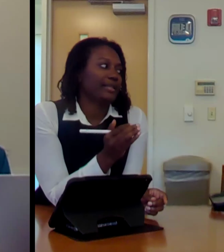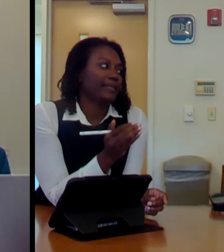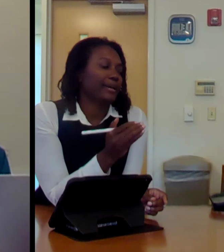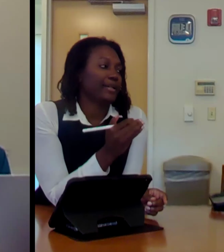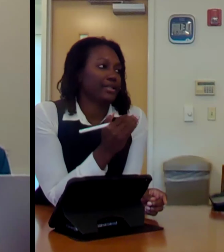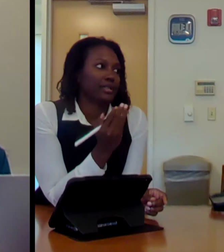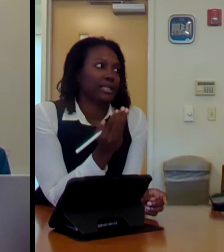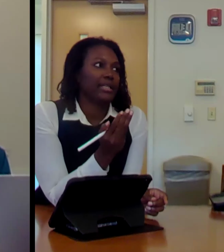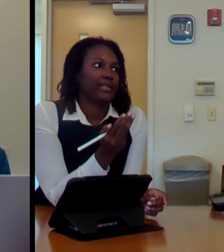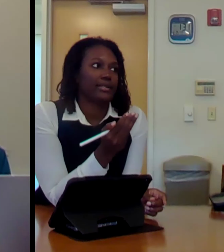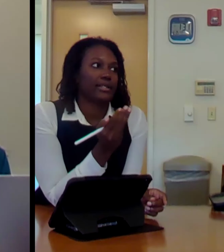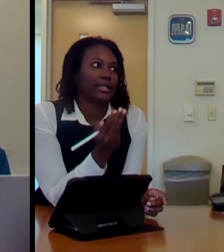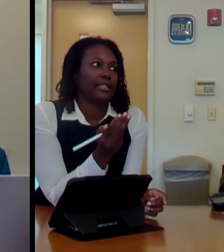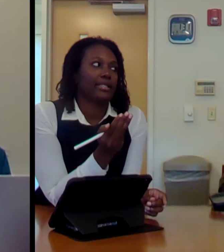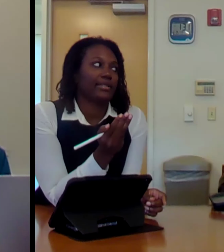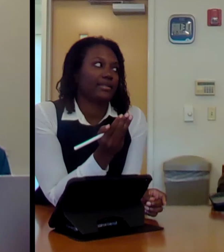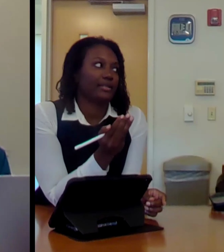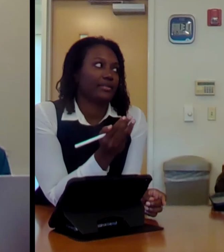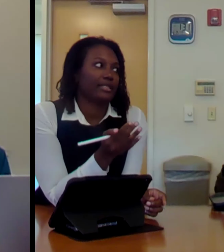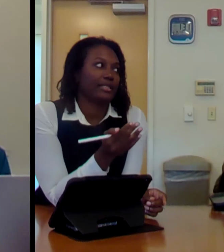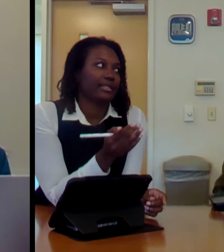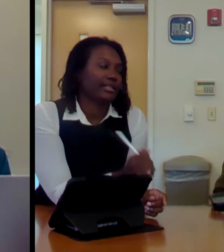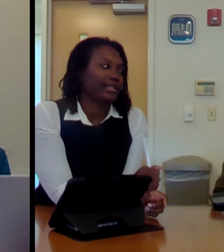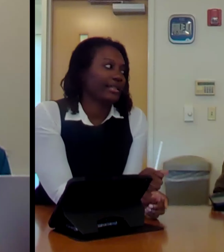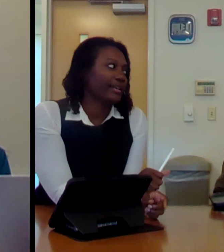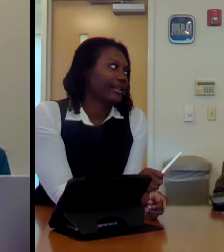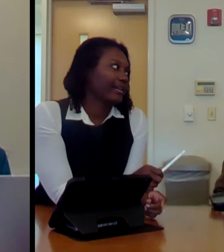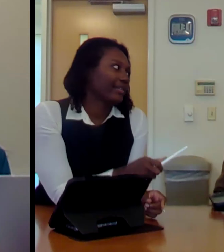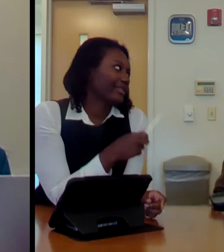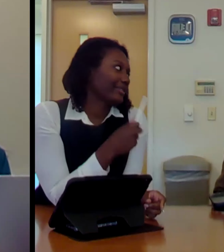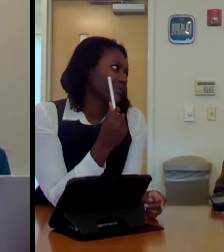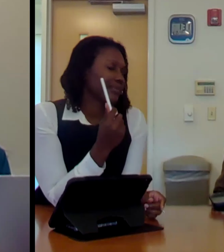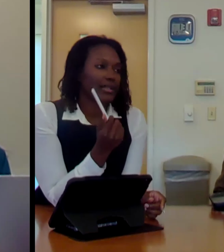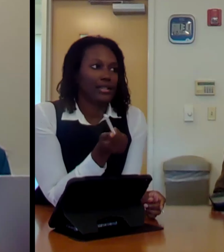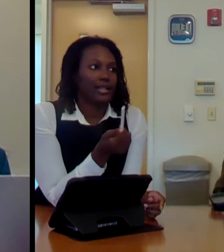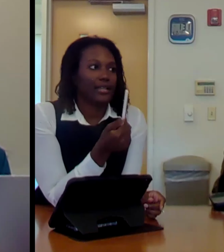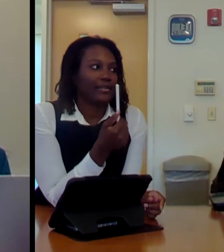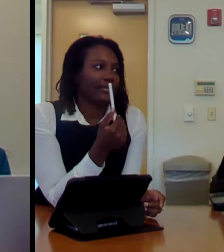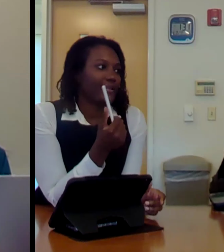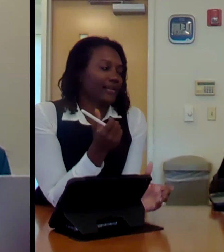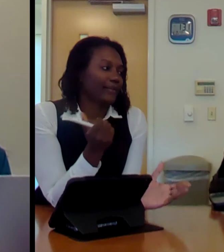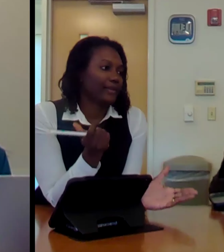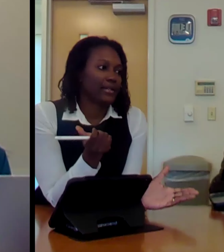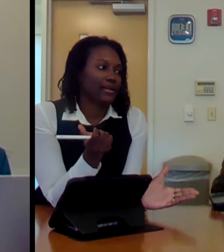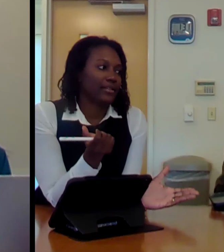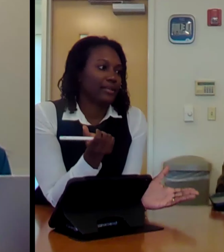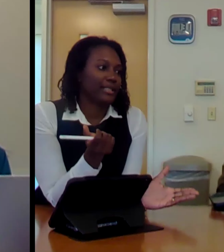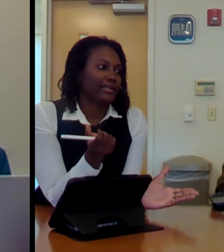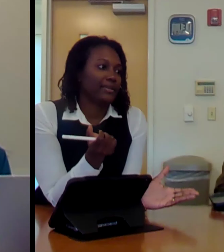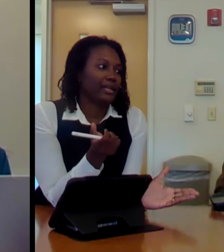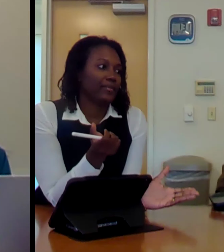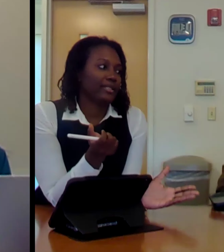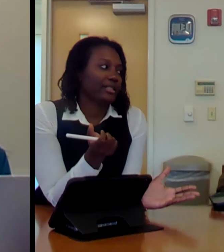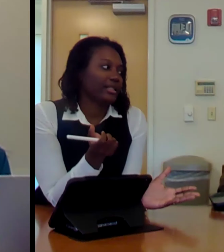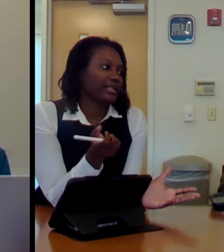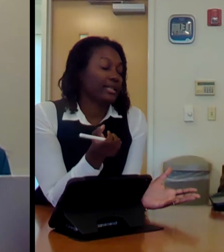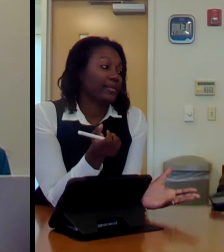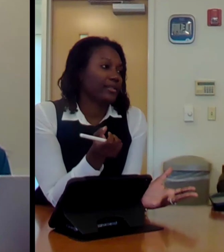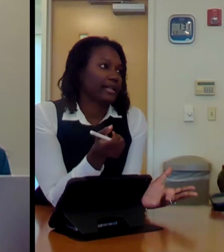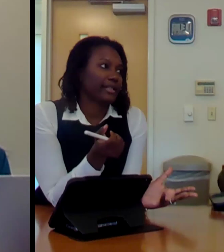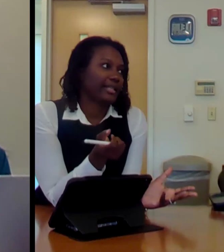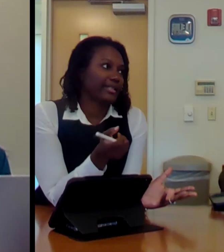that you need better training in certain areas. So for instance, like, you know, and all of the PhD programs,